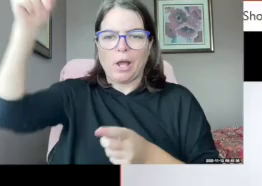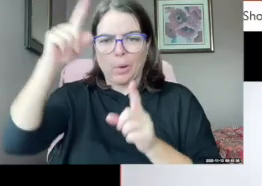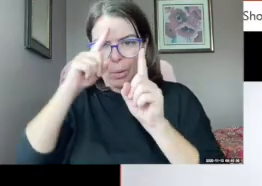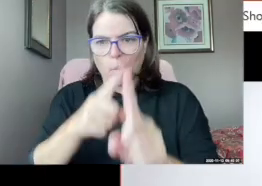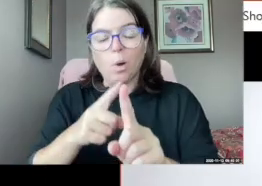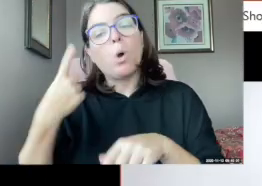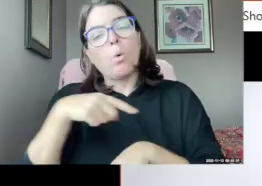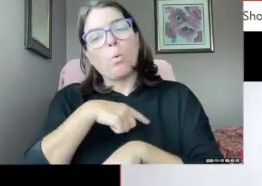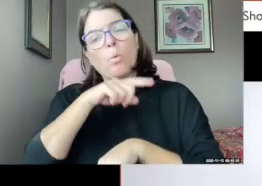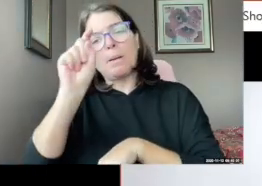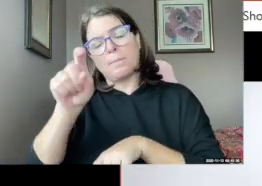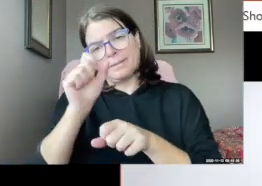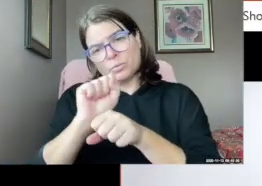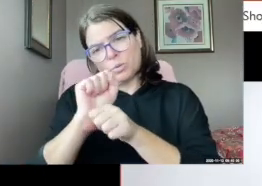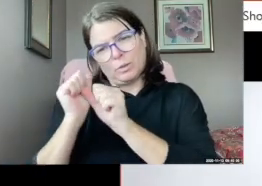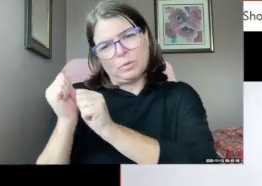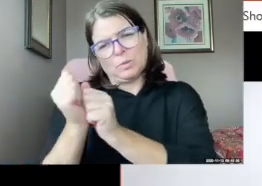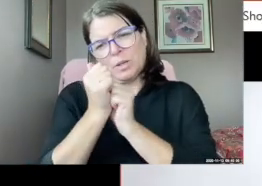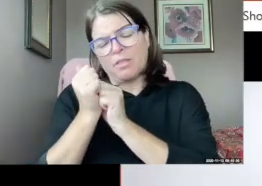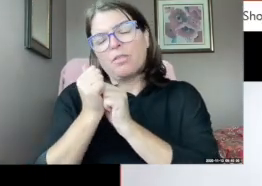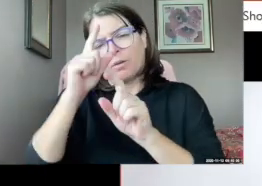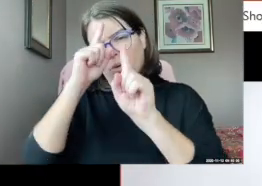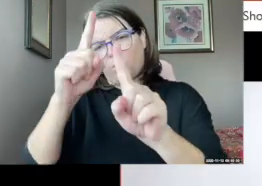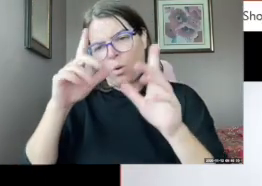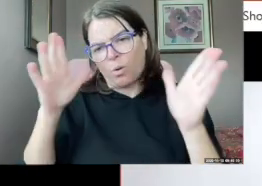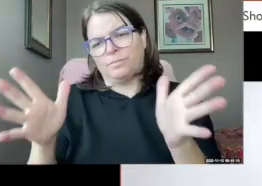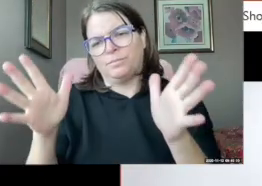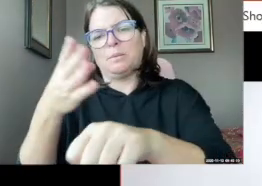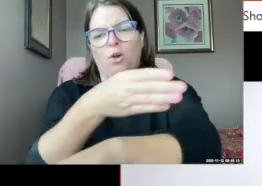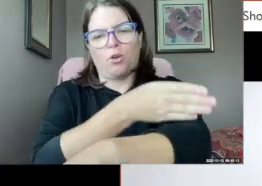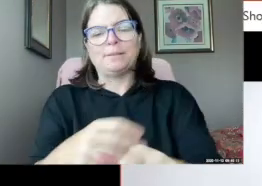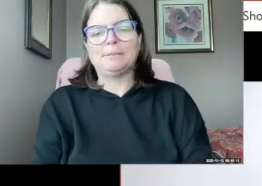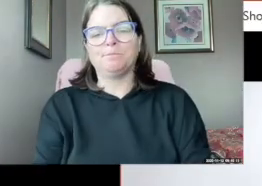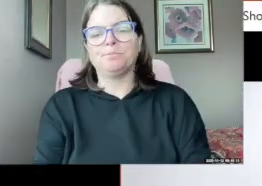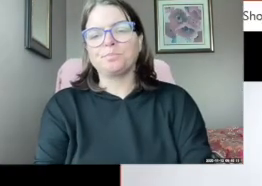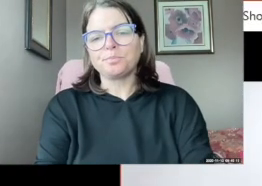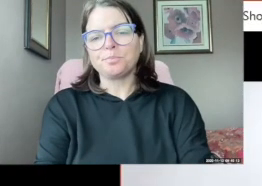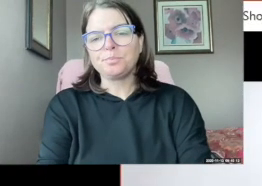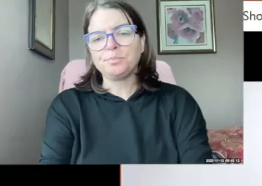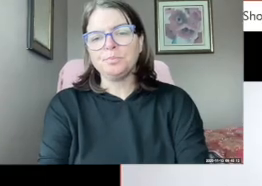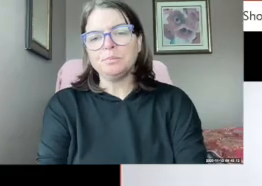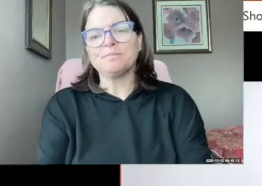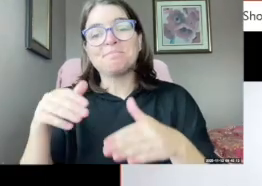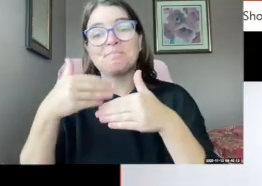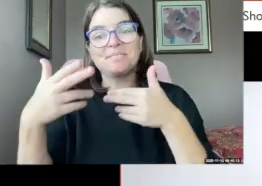work together hand in hand to drive progress forward. Next slide, please.